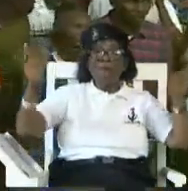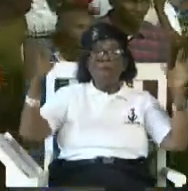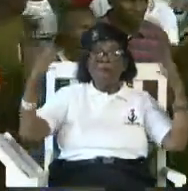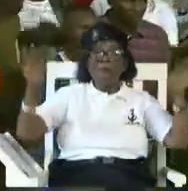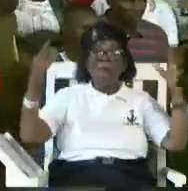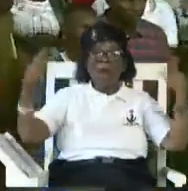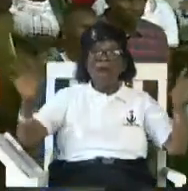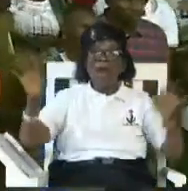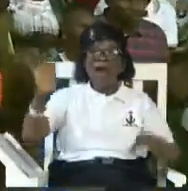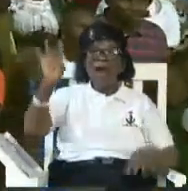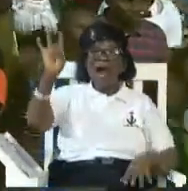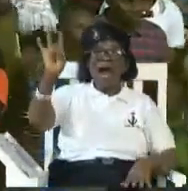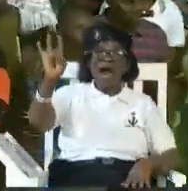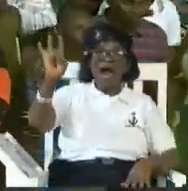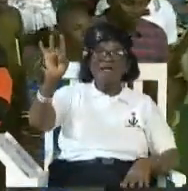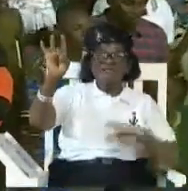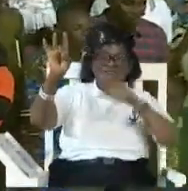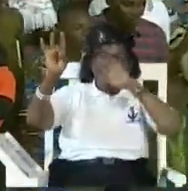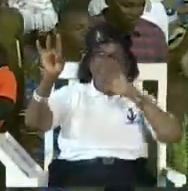Eight.